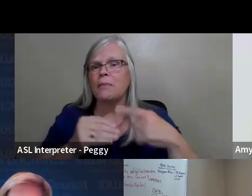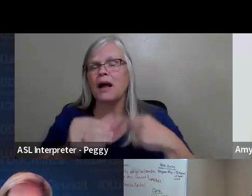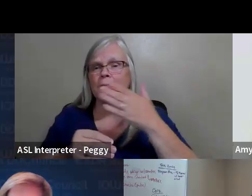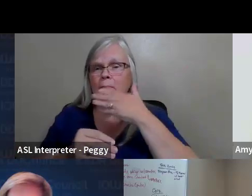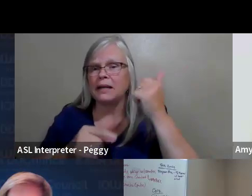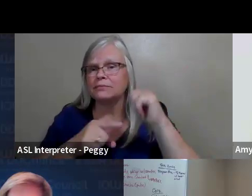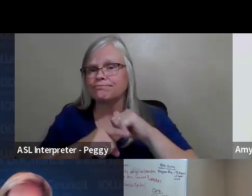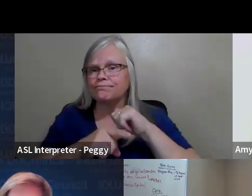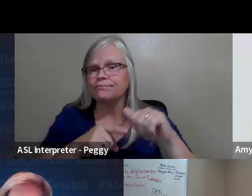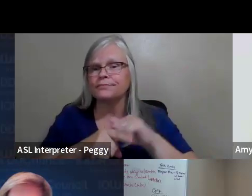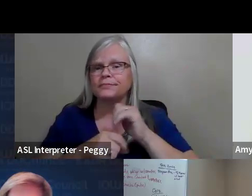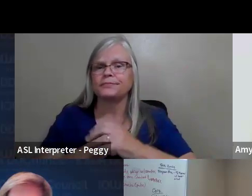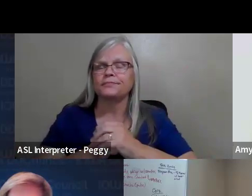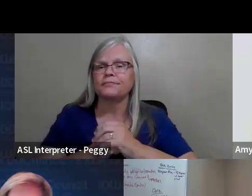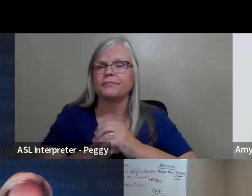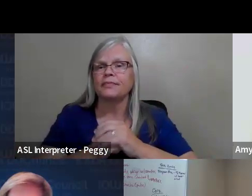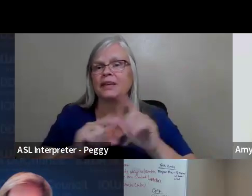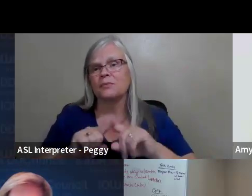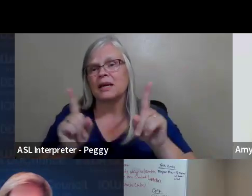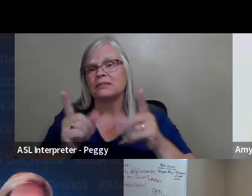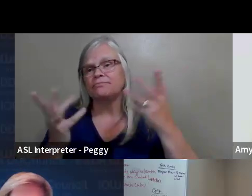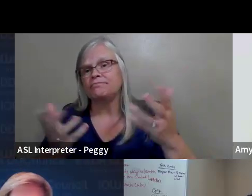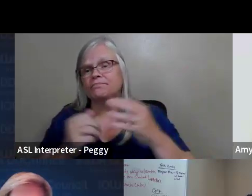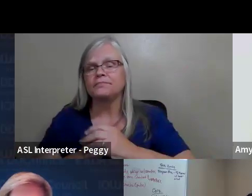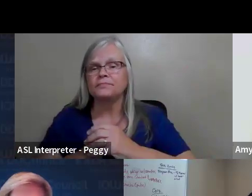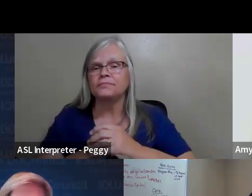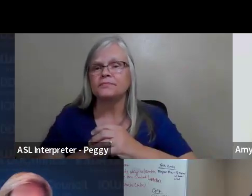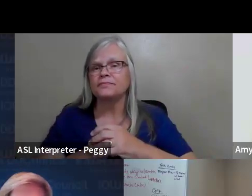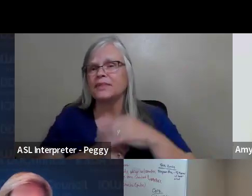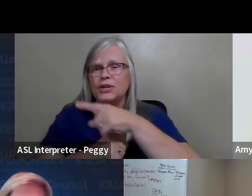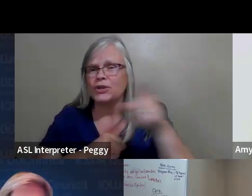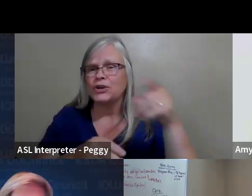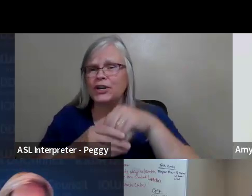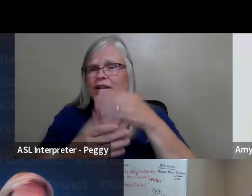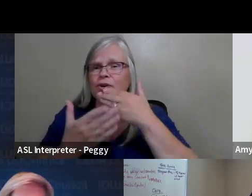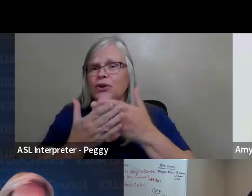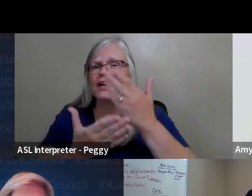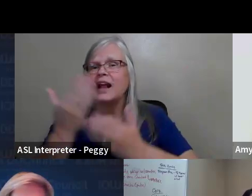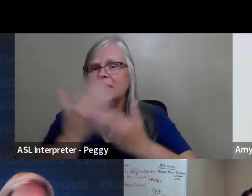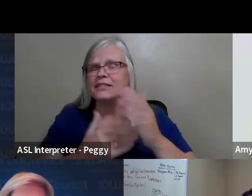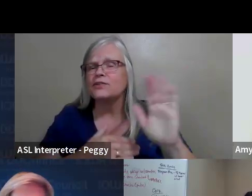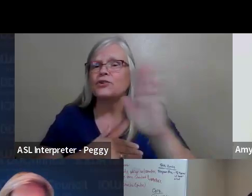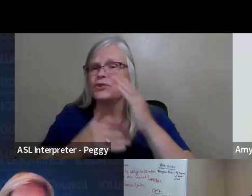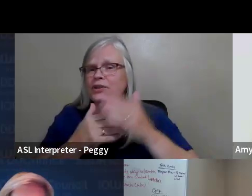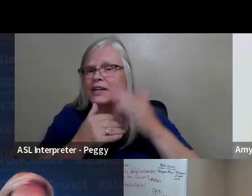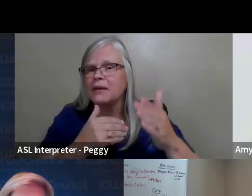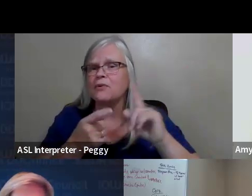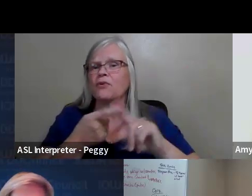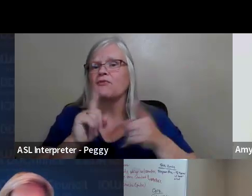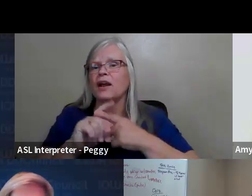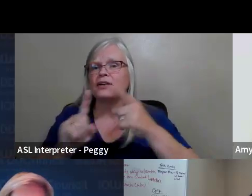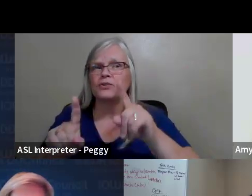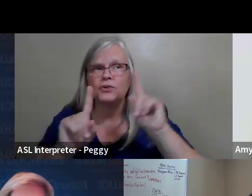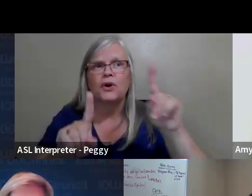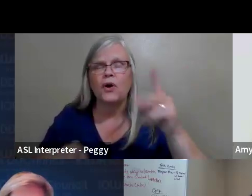best practices. But you're in good hands. They're your neighbors, they're your friends, they're the people that you see at the